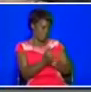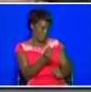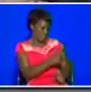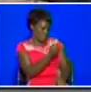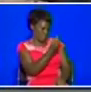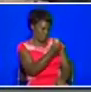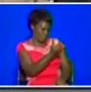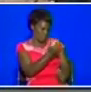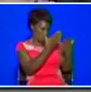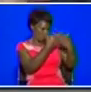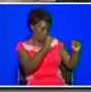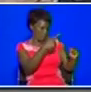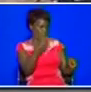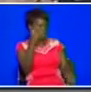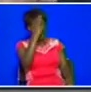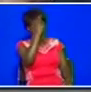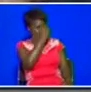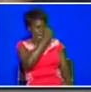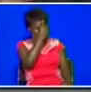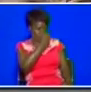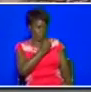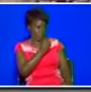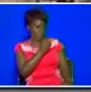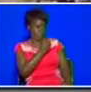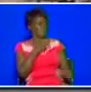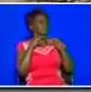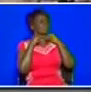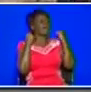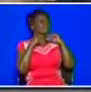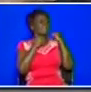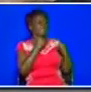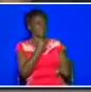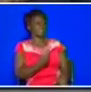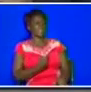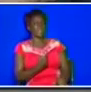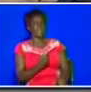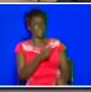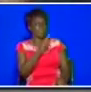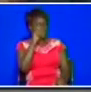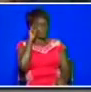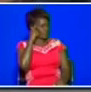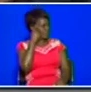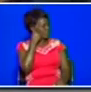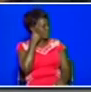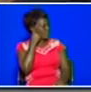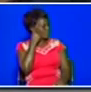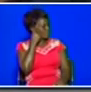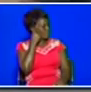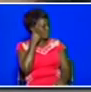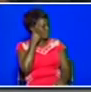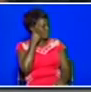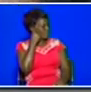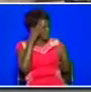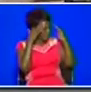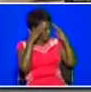ago, the president went to Narok. And a clergyman said that he thinks that we should